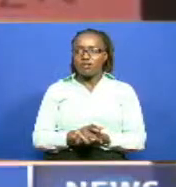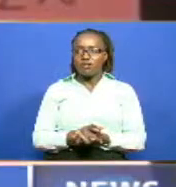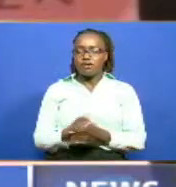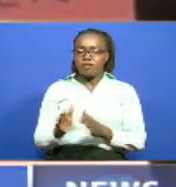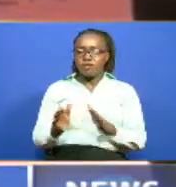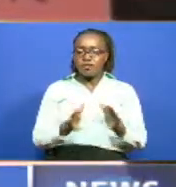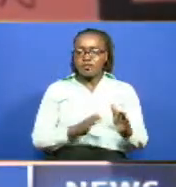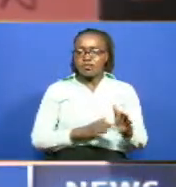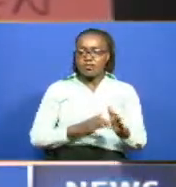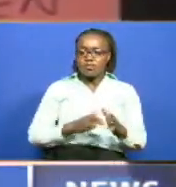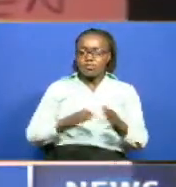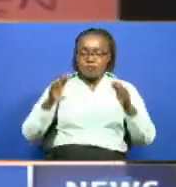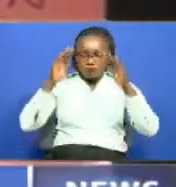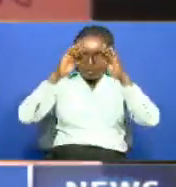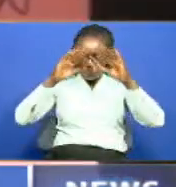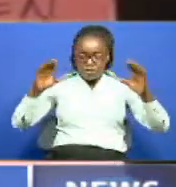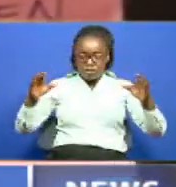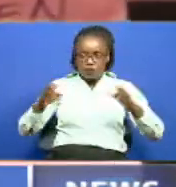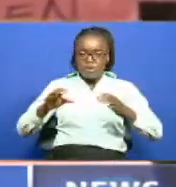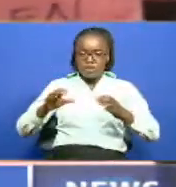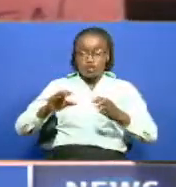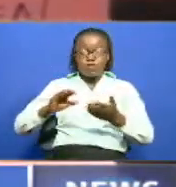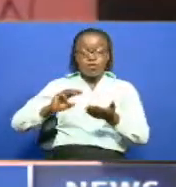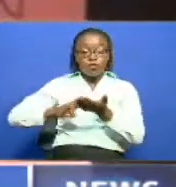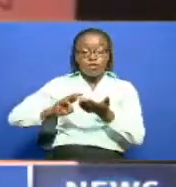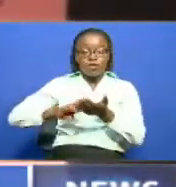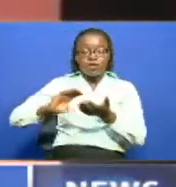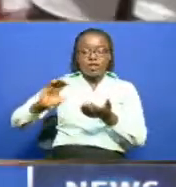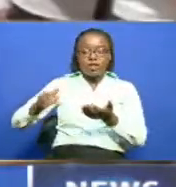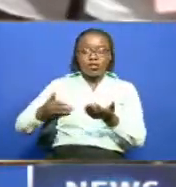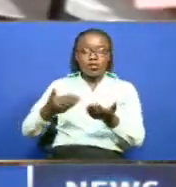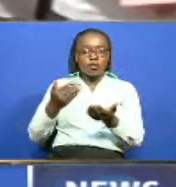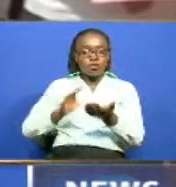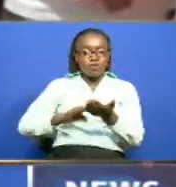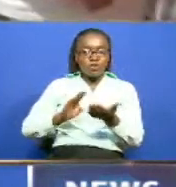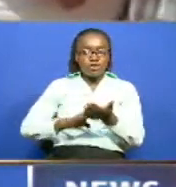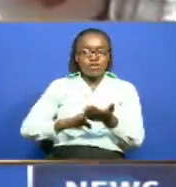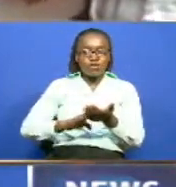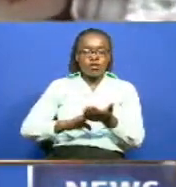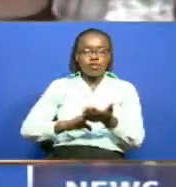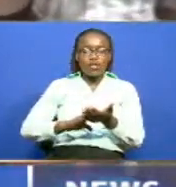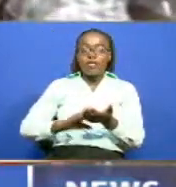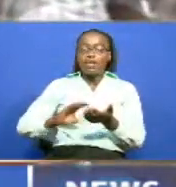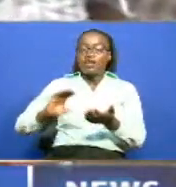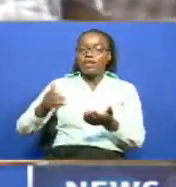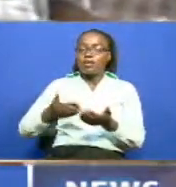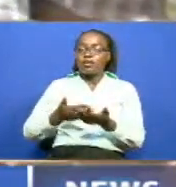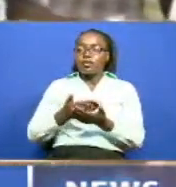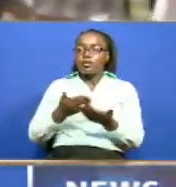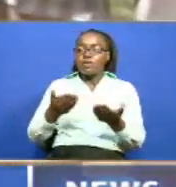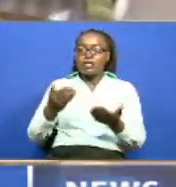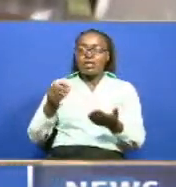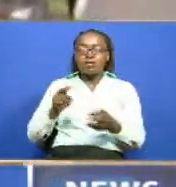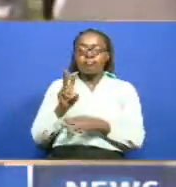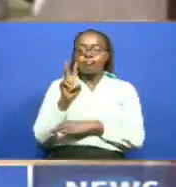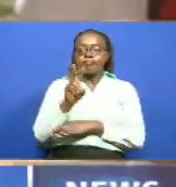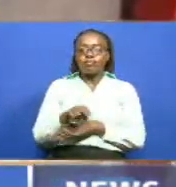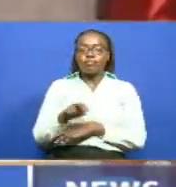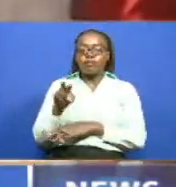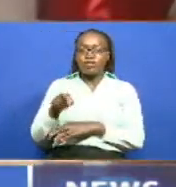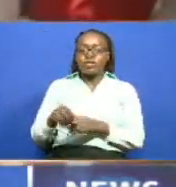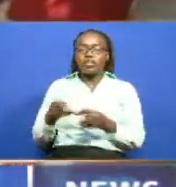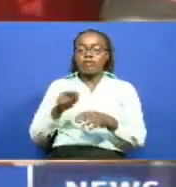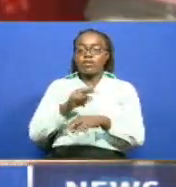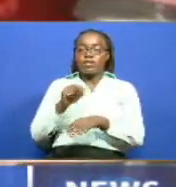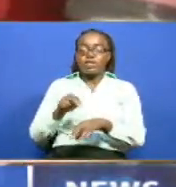Elsewhere, the Muslim community in Migori County has filed a petition to Migori County Commissioner's Office decrying discrimination during the issuance of